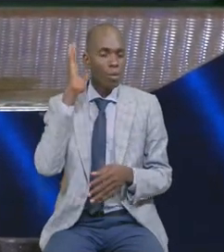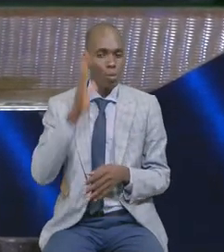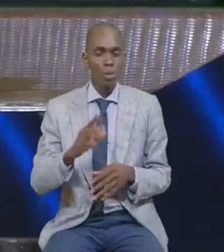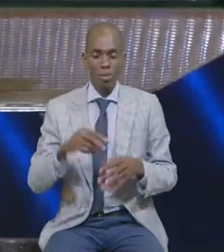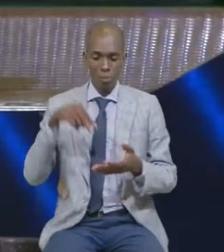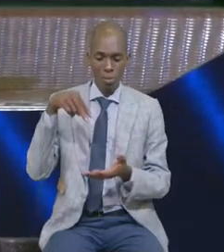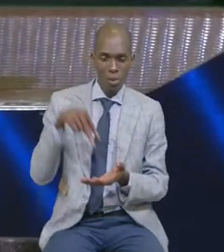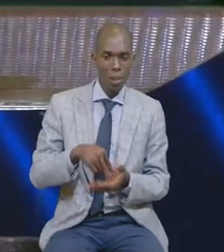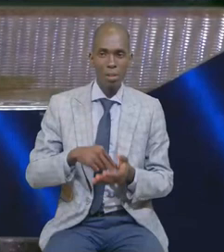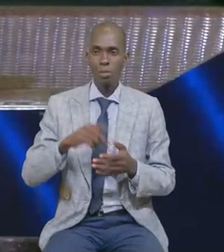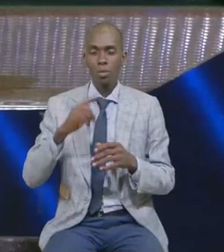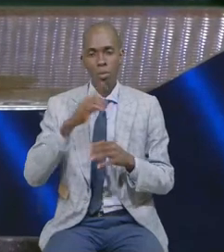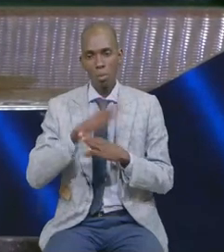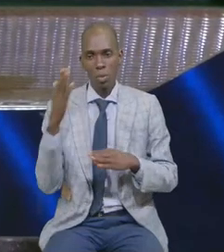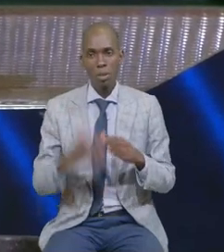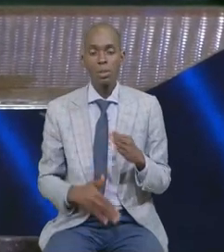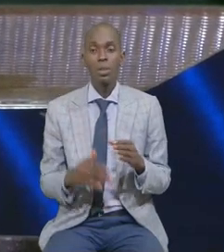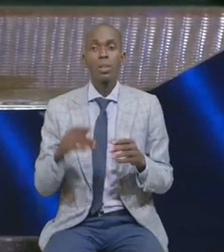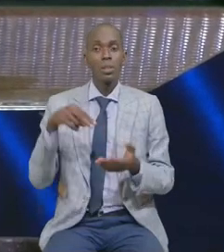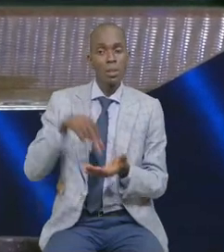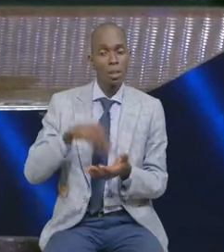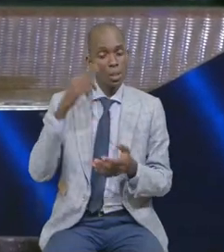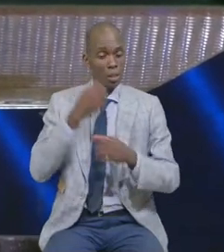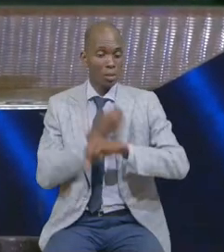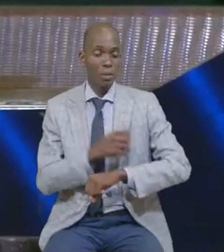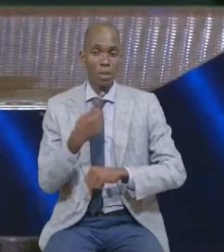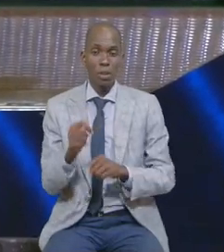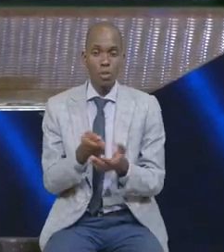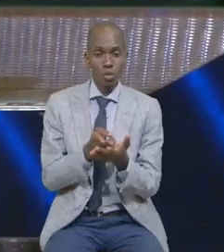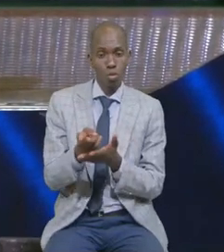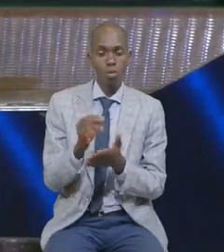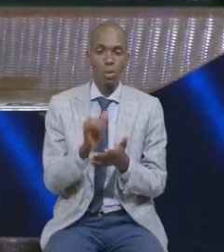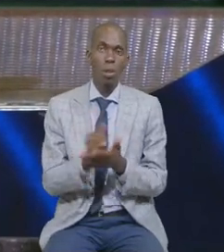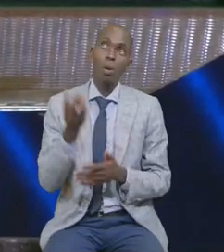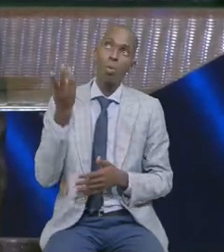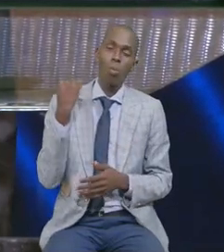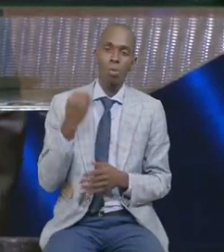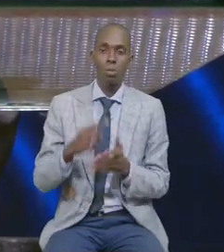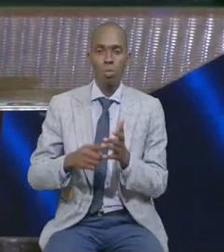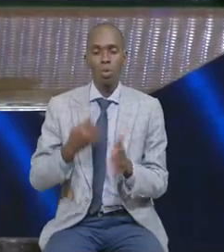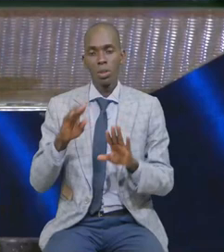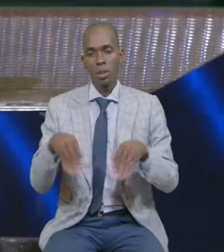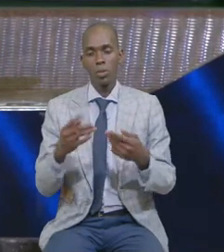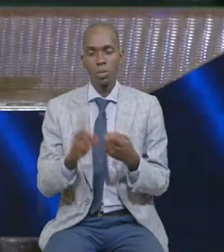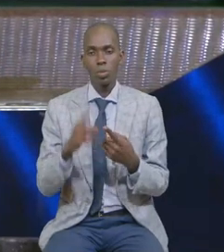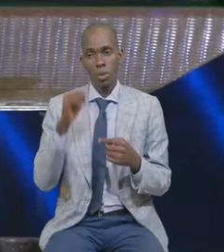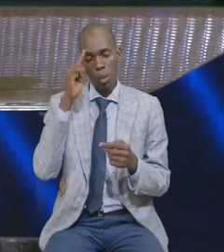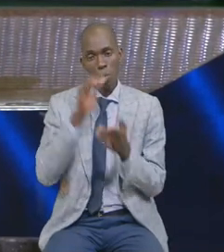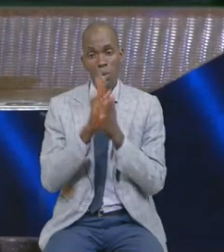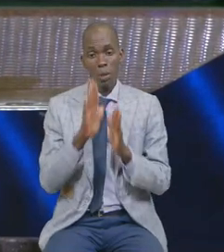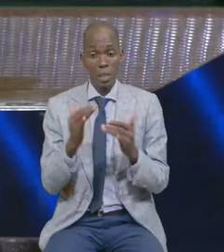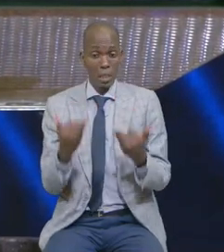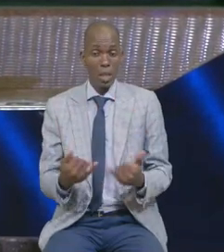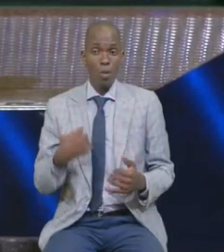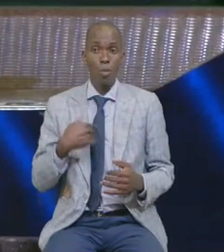wholeheartedly contend for the faith which was once delivered unto the saints. Now we have the word, the whole word.